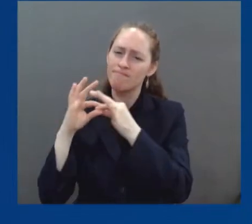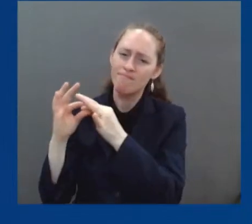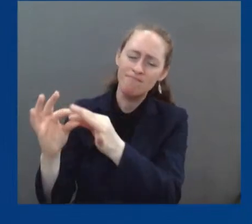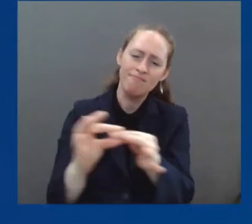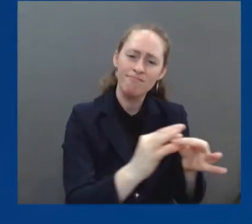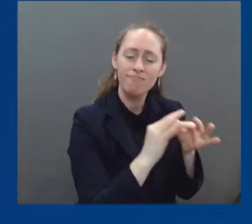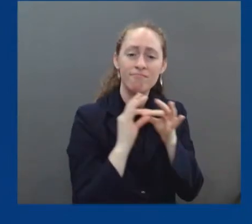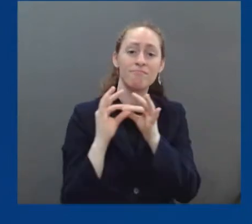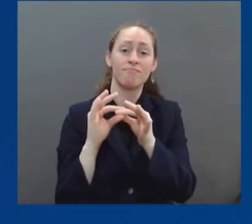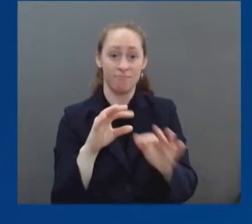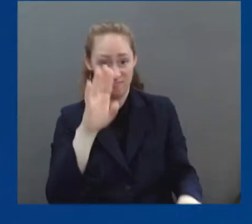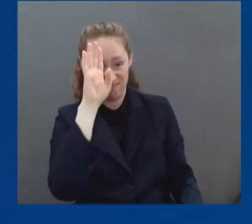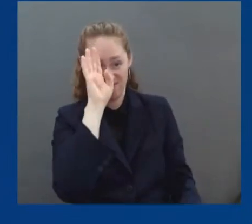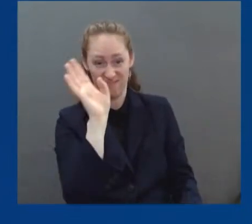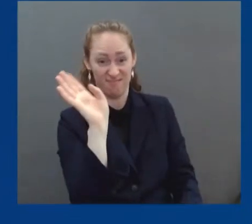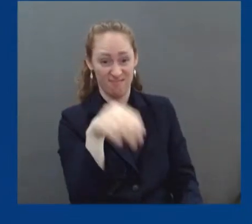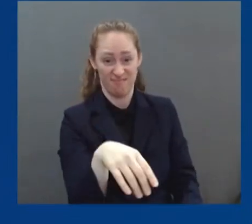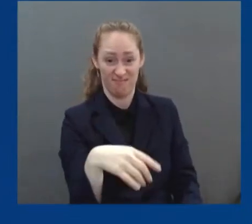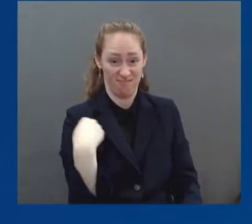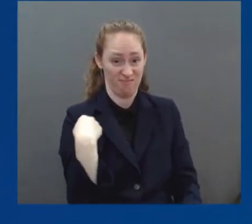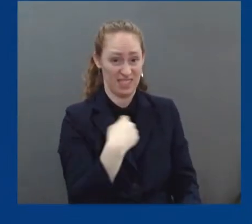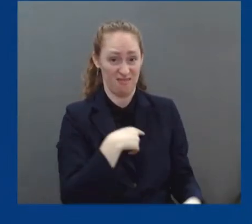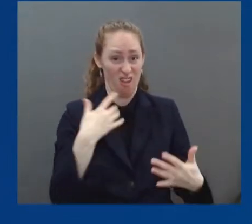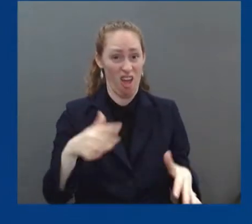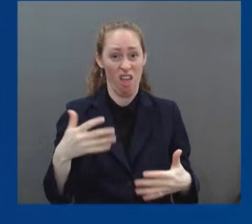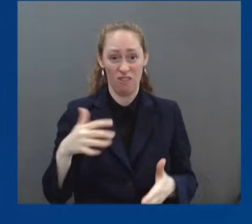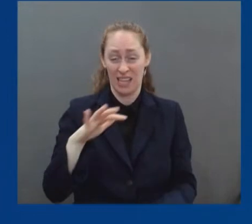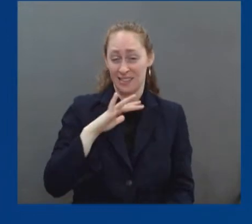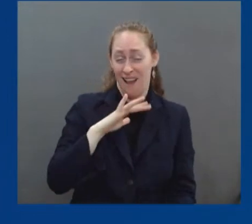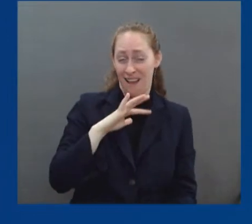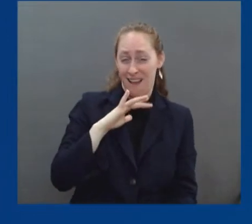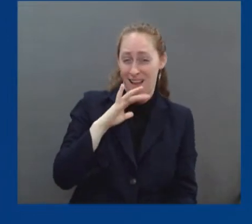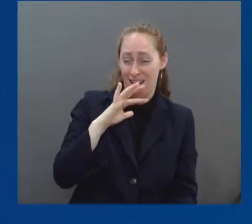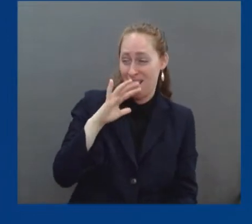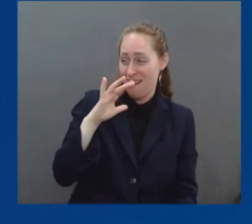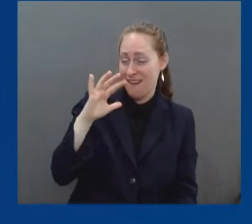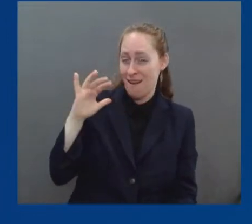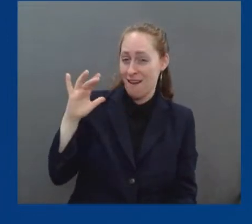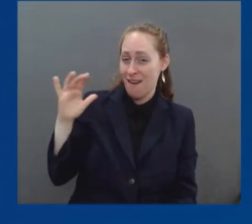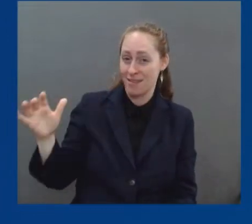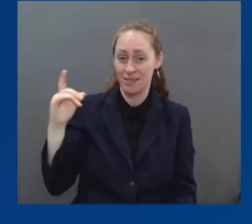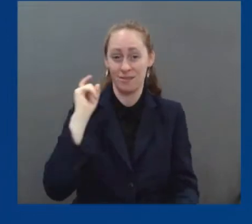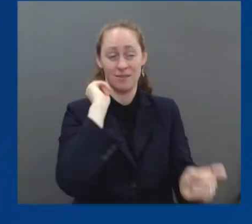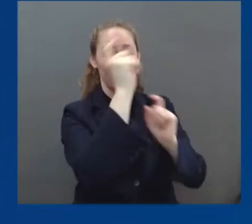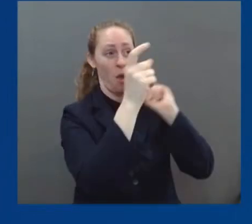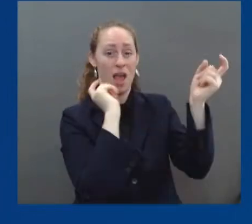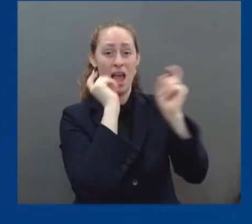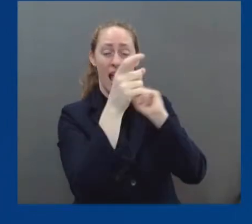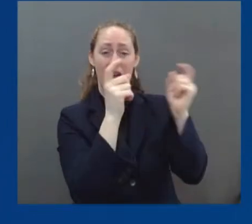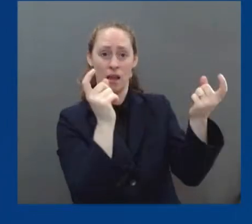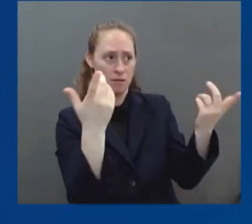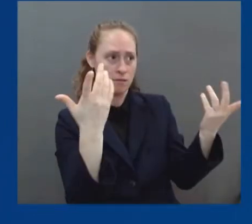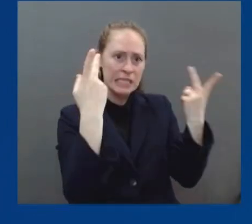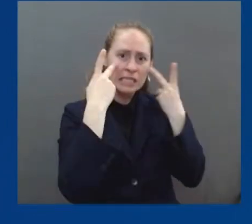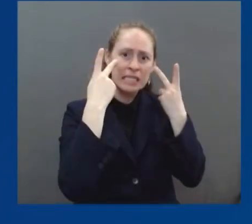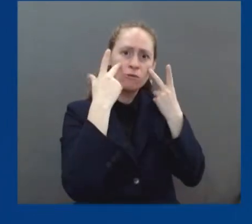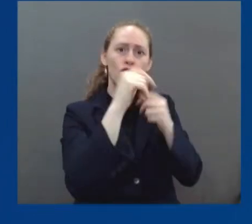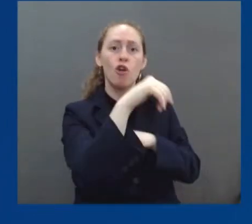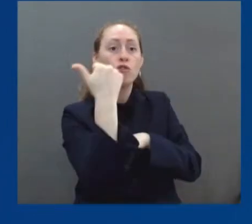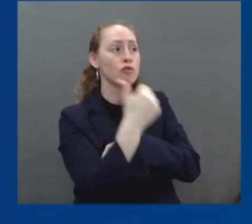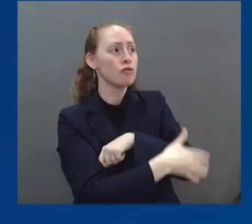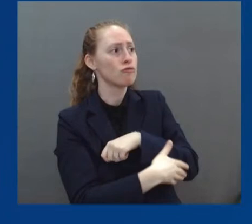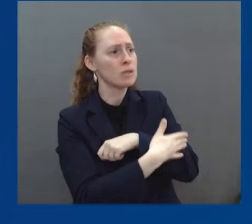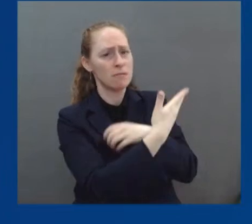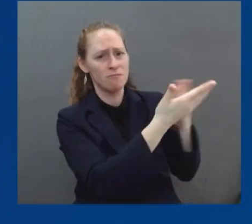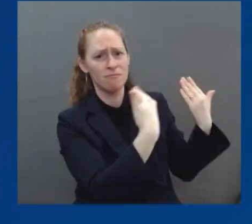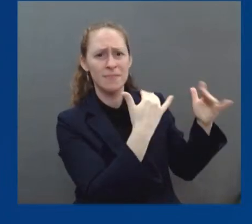supply, creating the model for other countries to do the same. The U.S. was the first country to strike a deal with a major